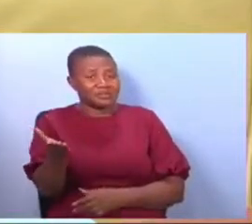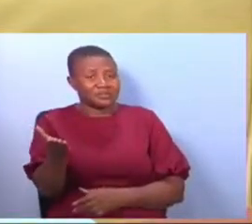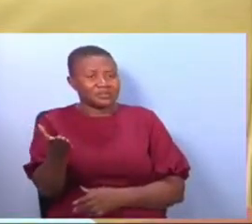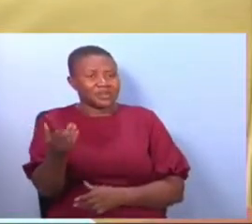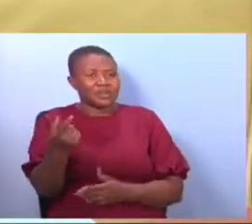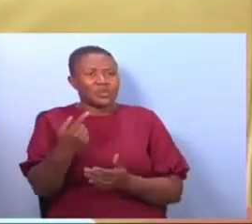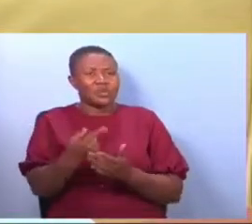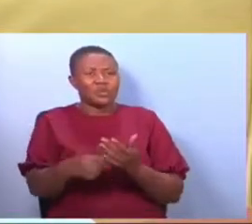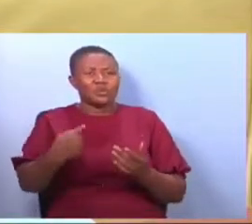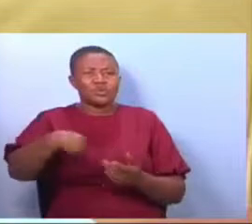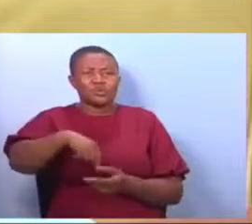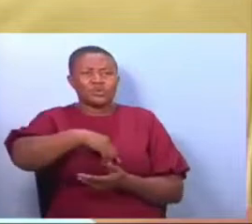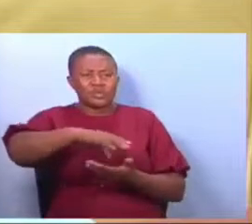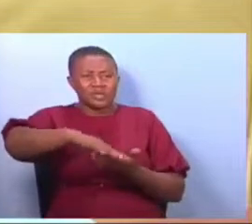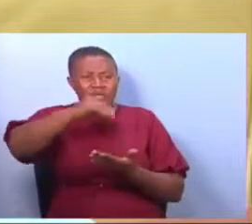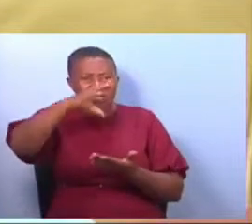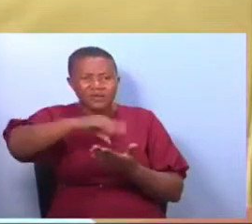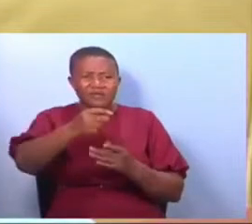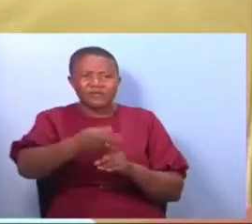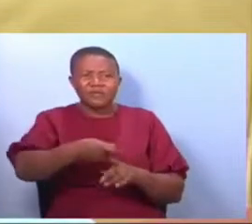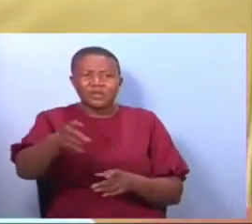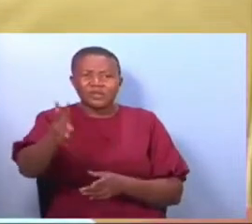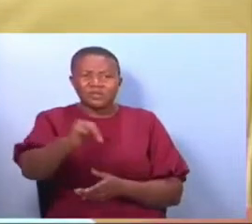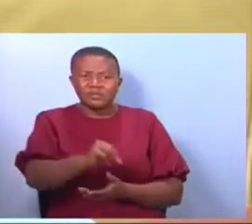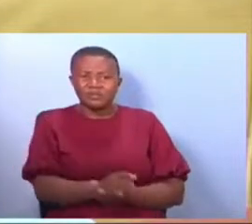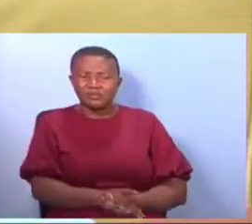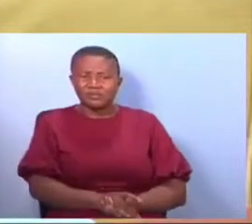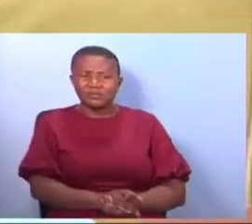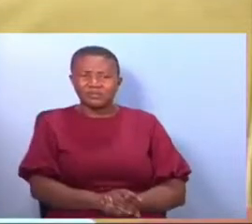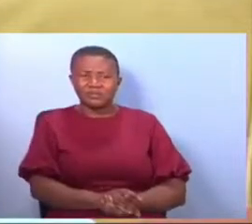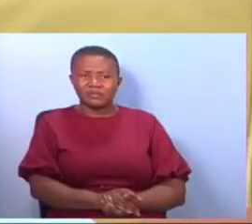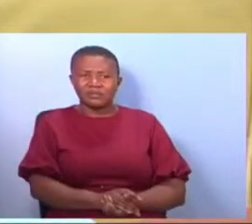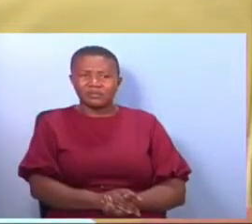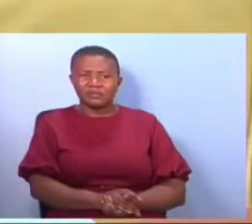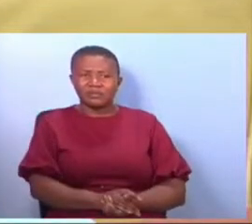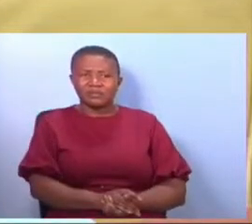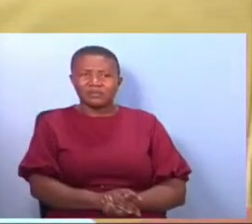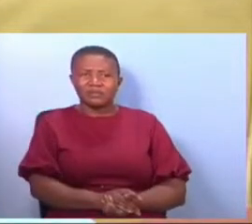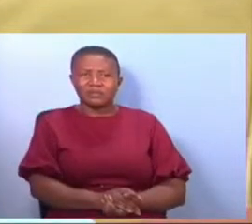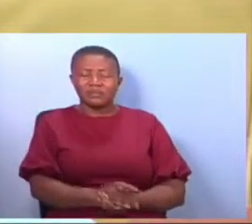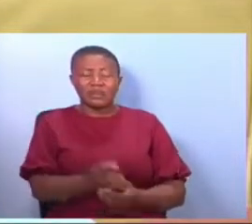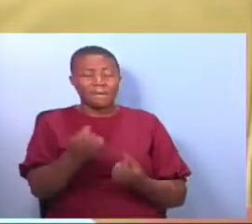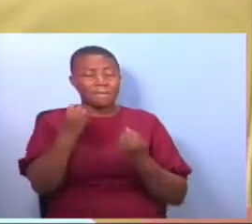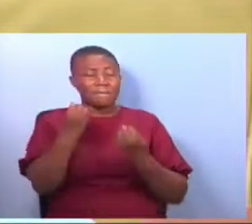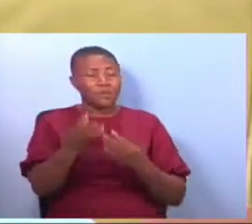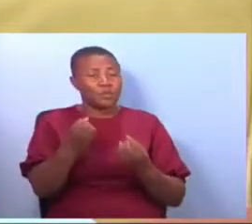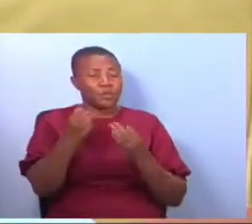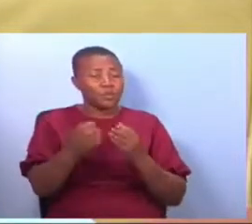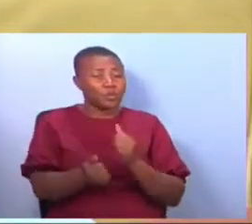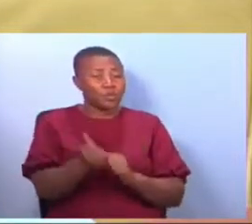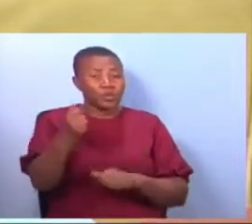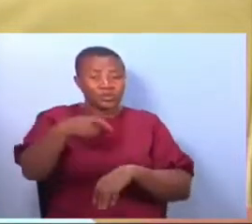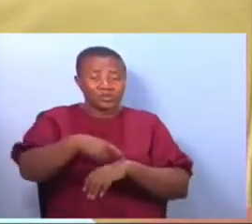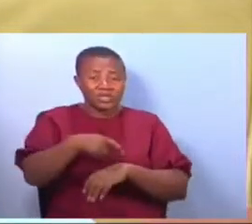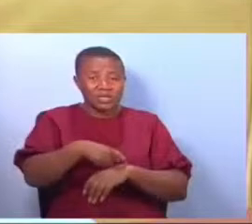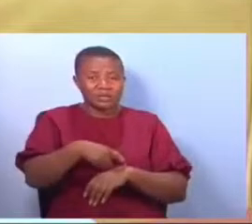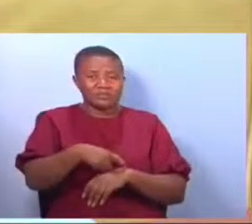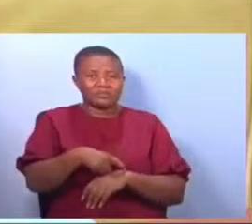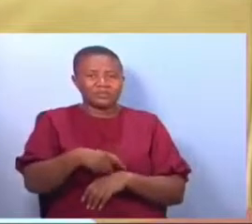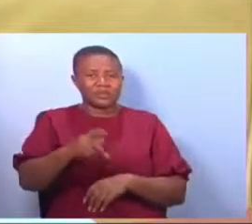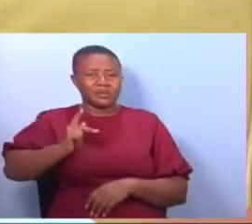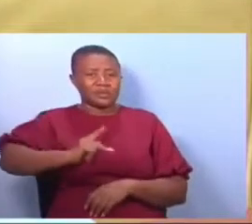learn from him? Mr. Speaker, a lot of times